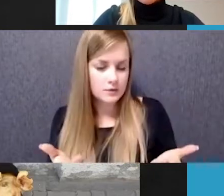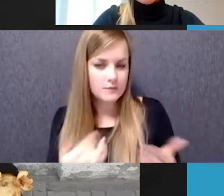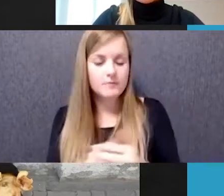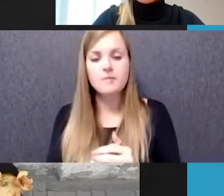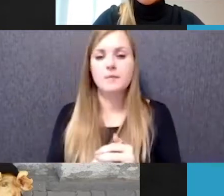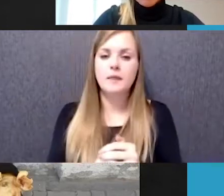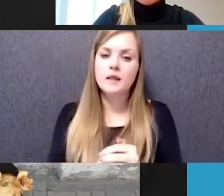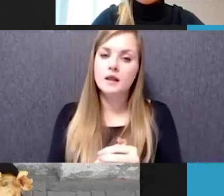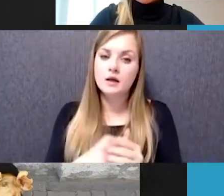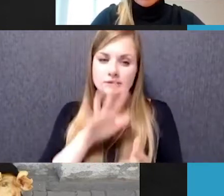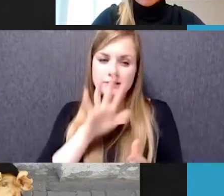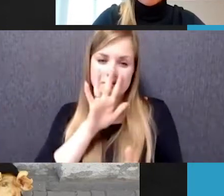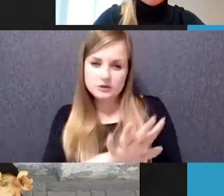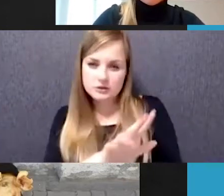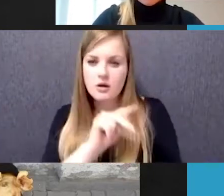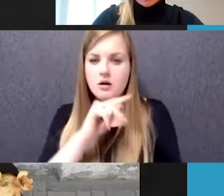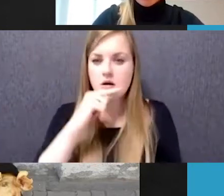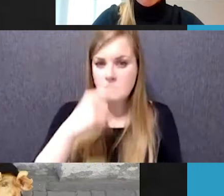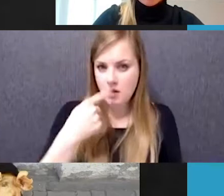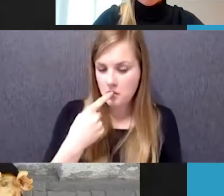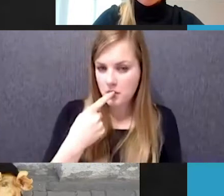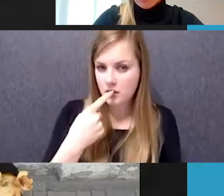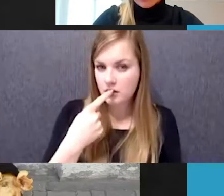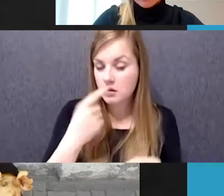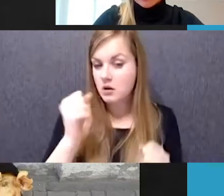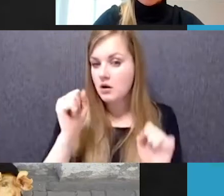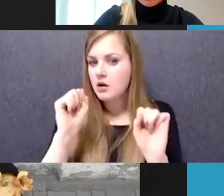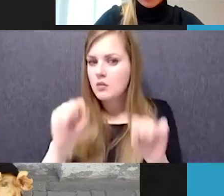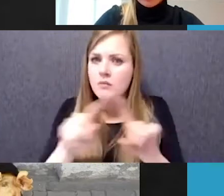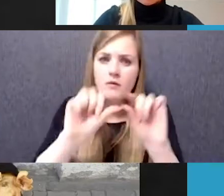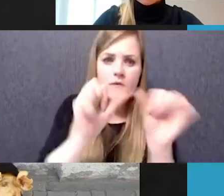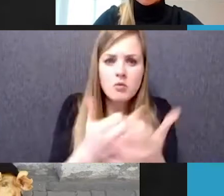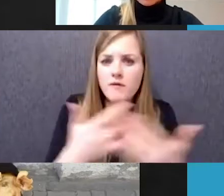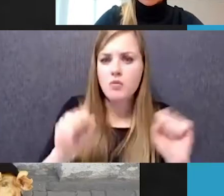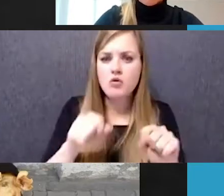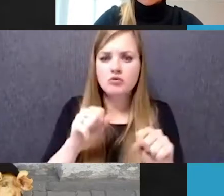It is also considered how